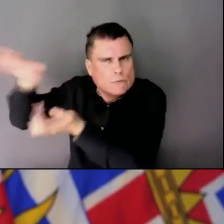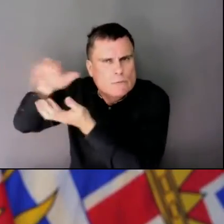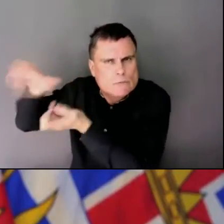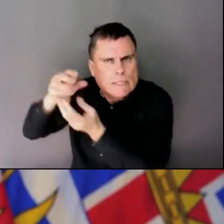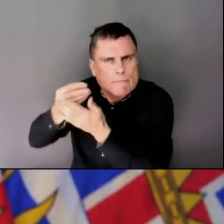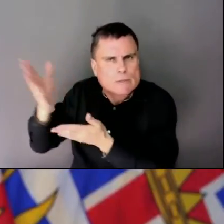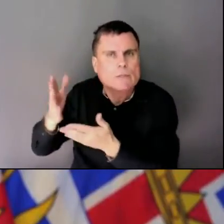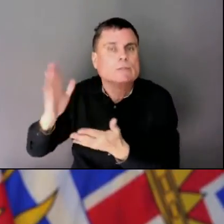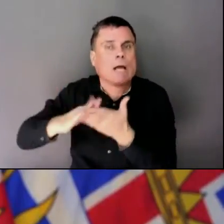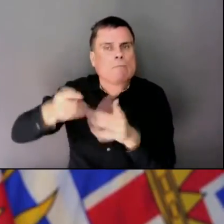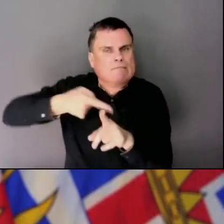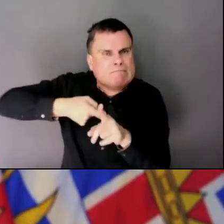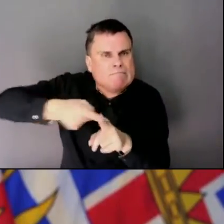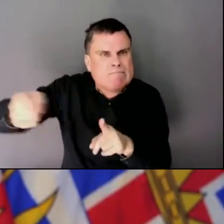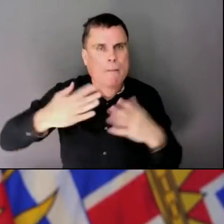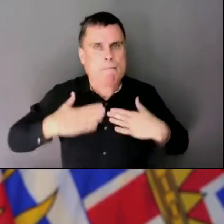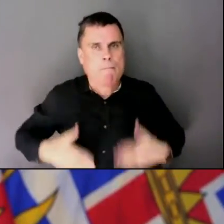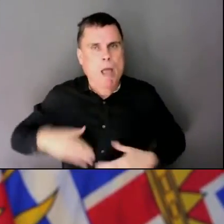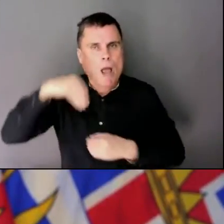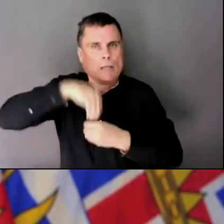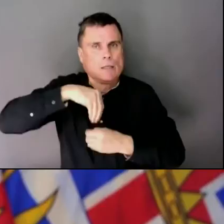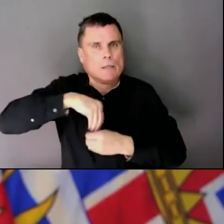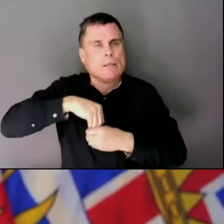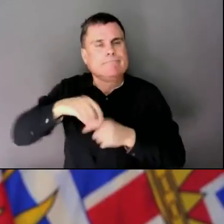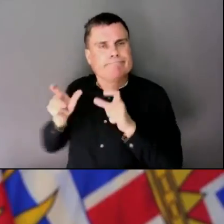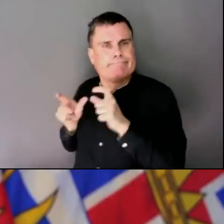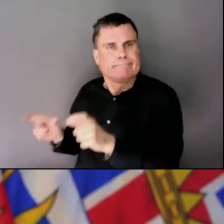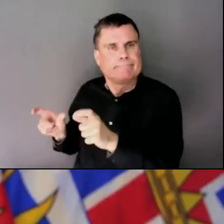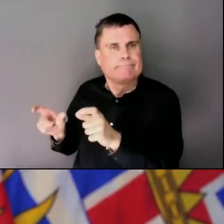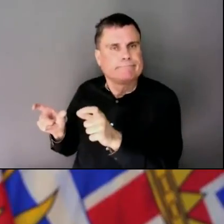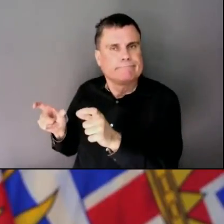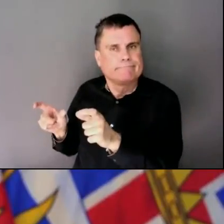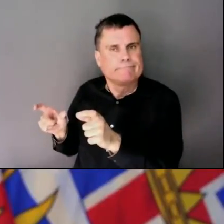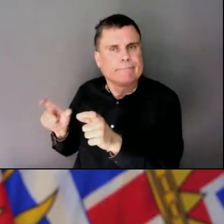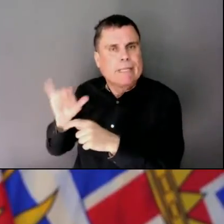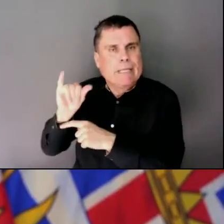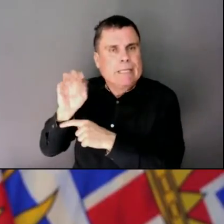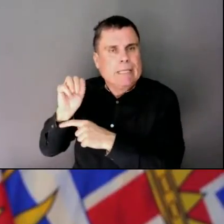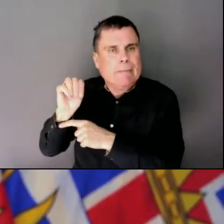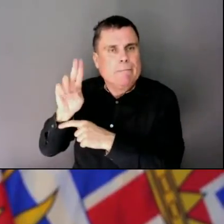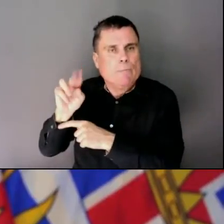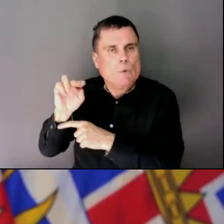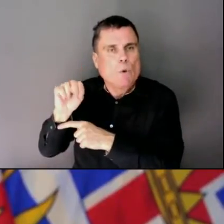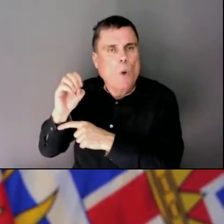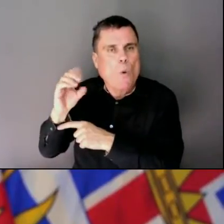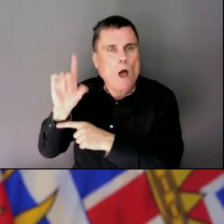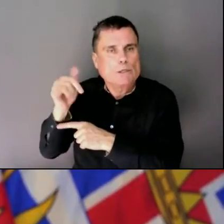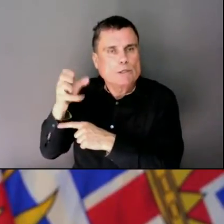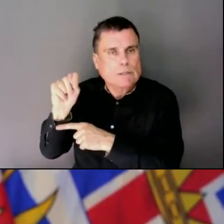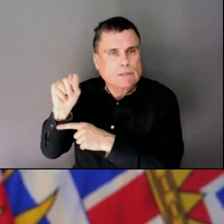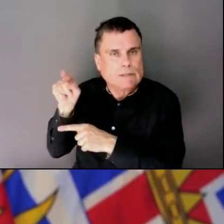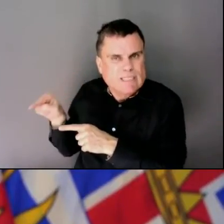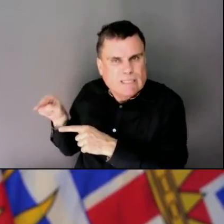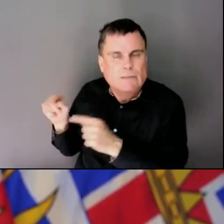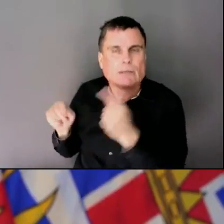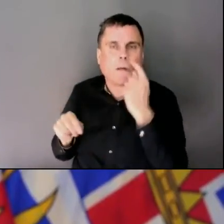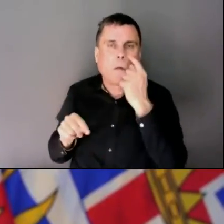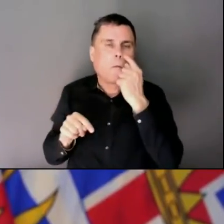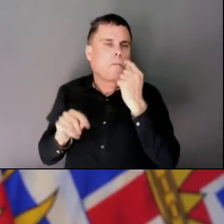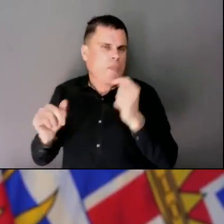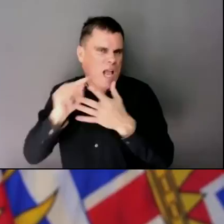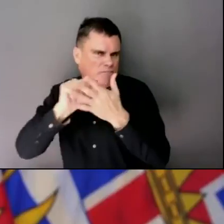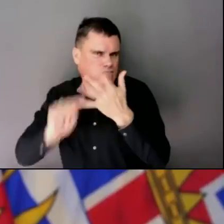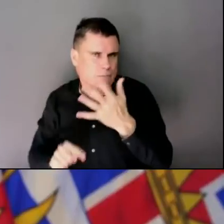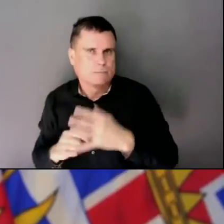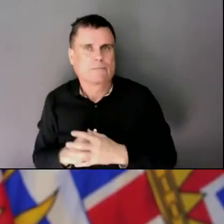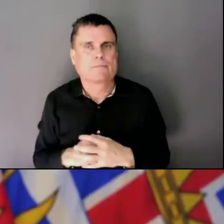world. And it really is about not knowing if people who have immune compromising conditions will